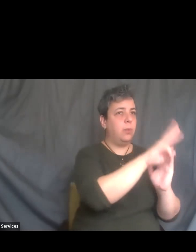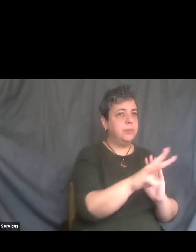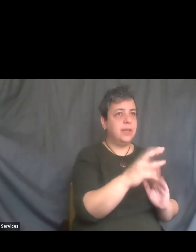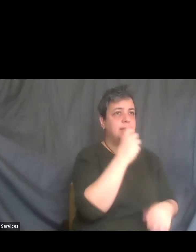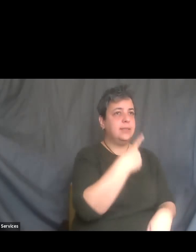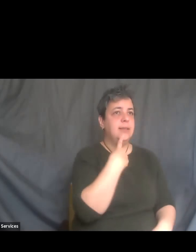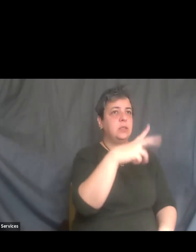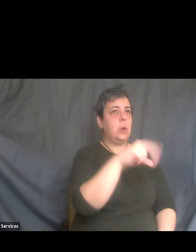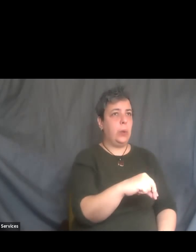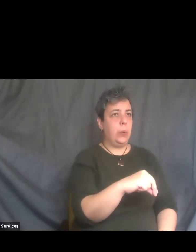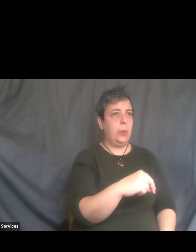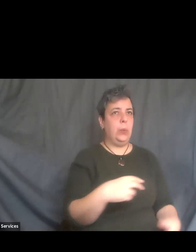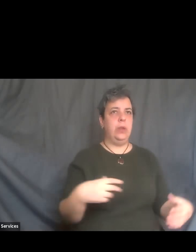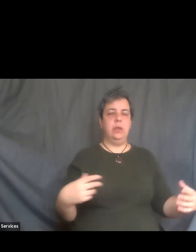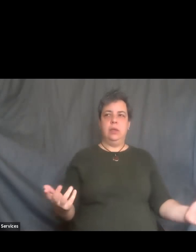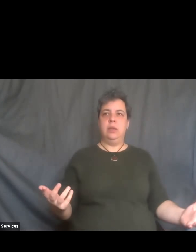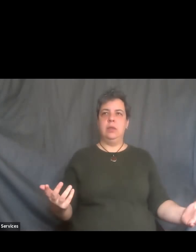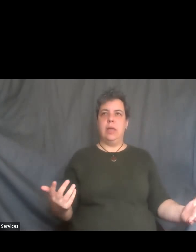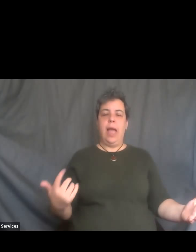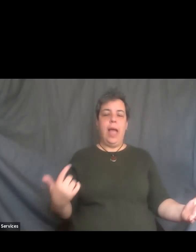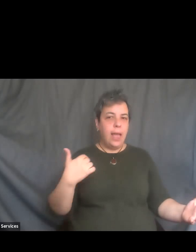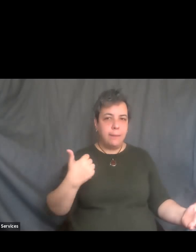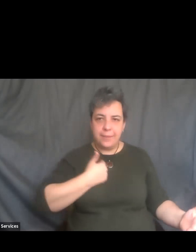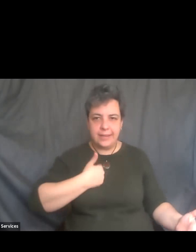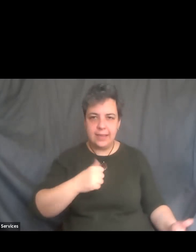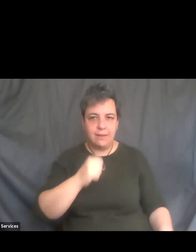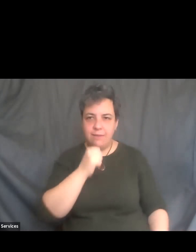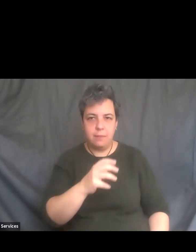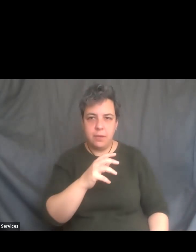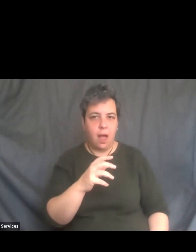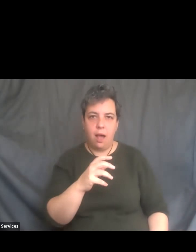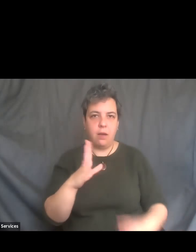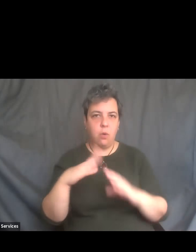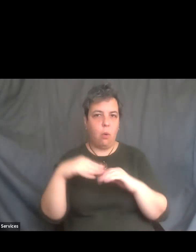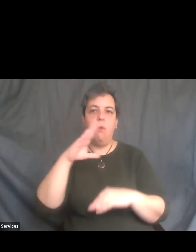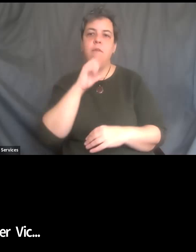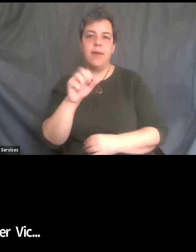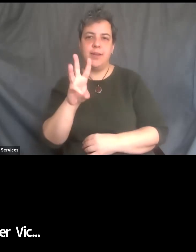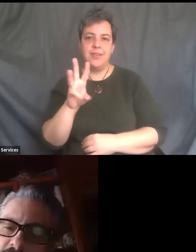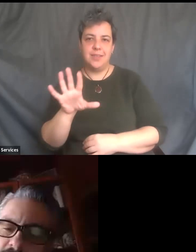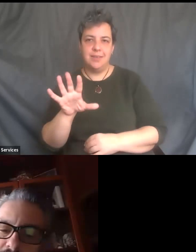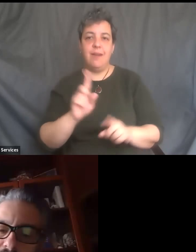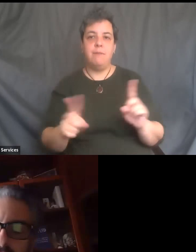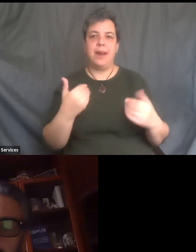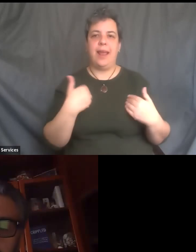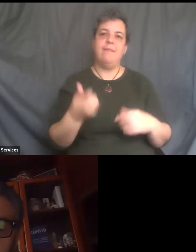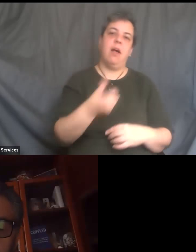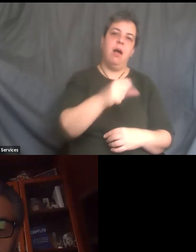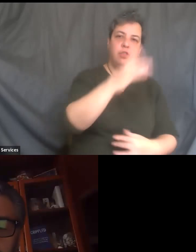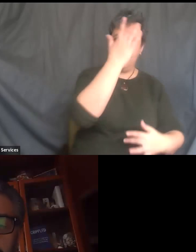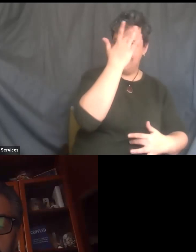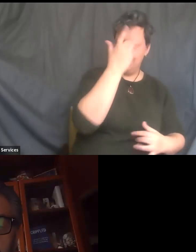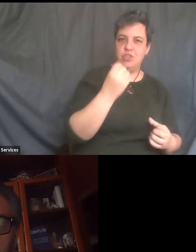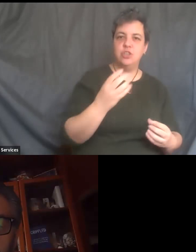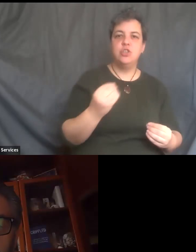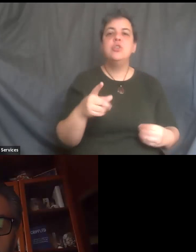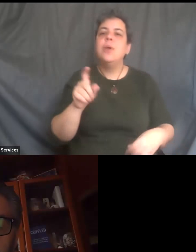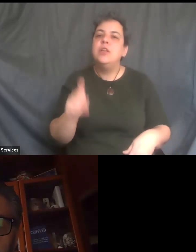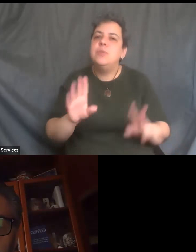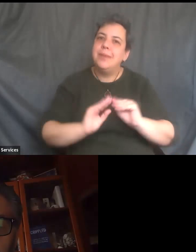65. I have underlying conditions. So it has to be clear for people. Right. Otherwise, people are